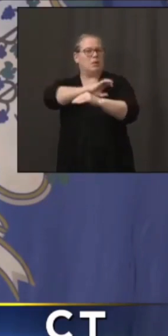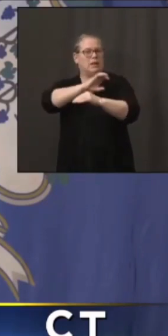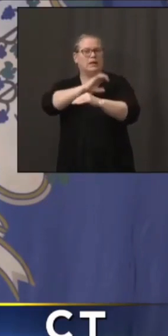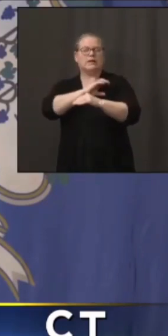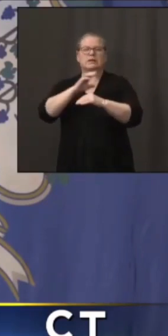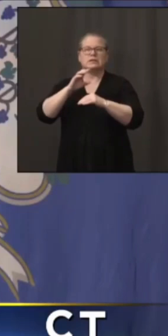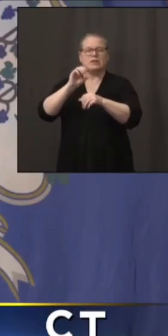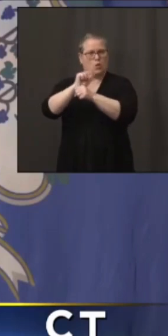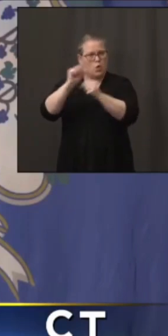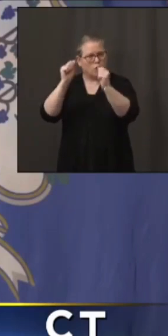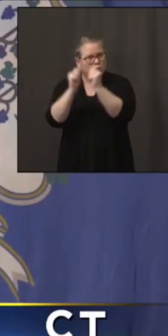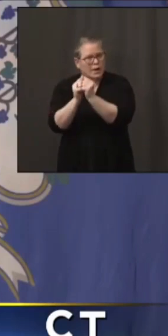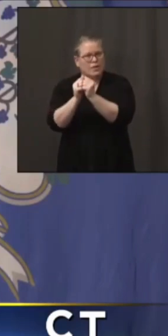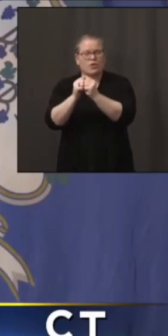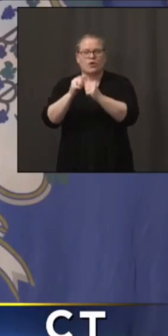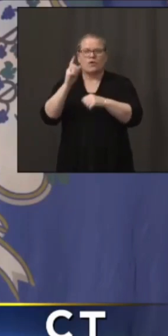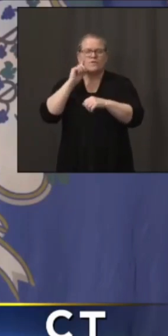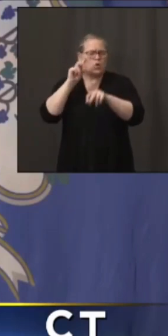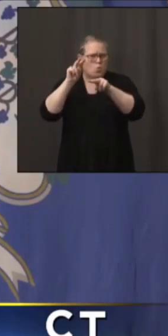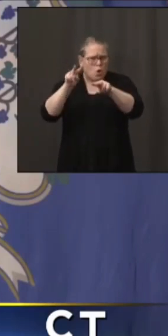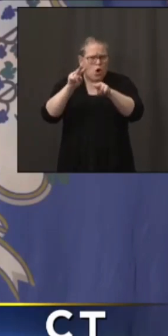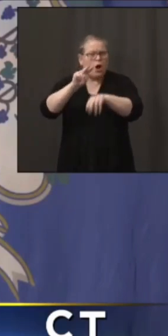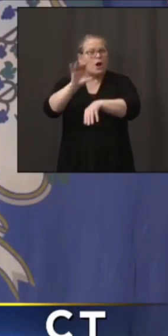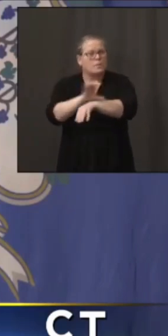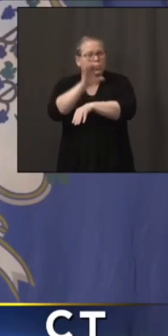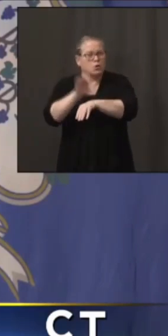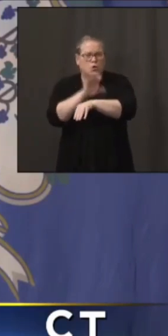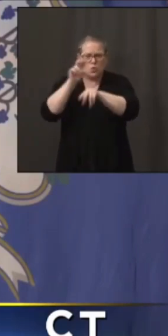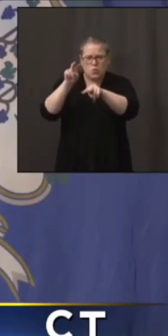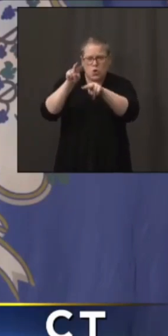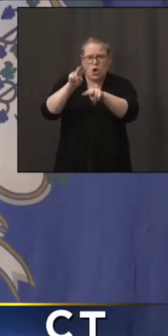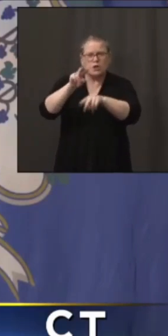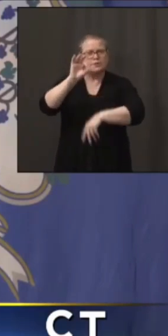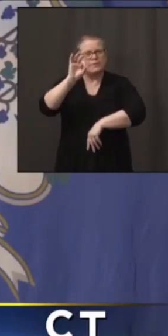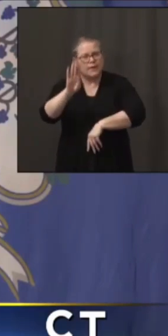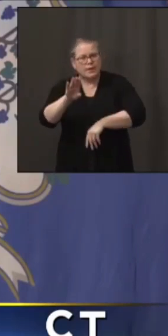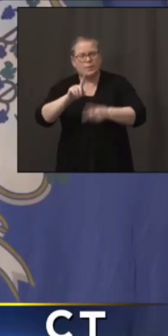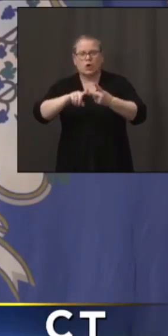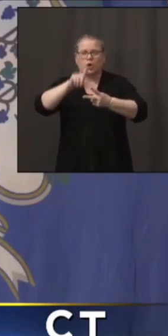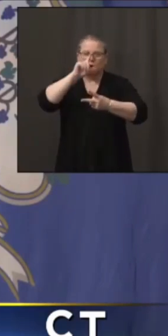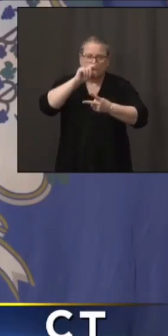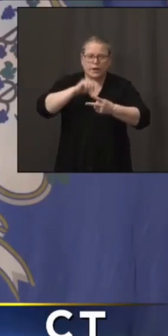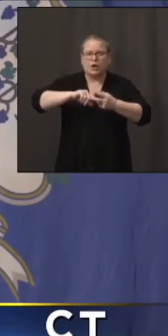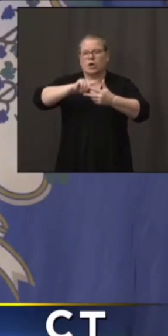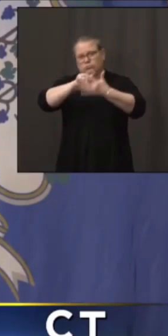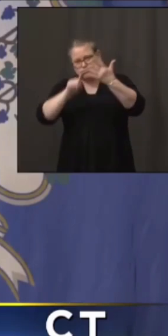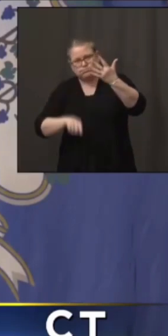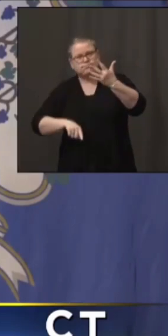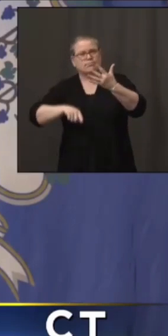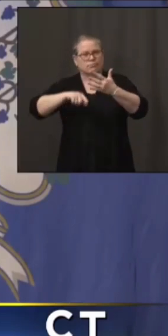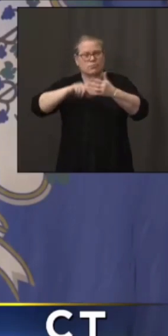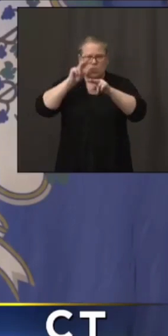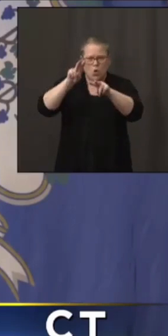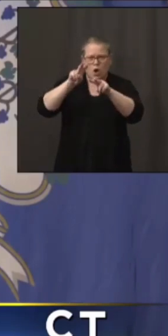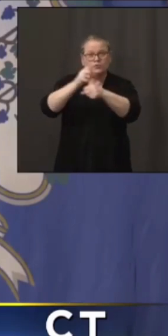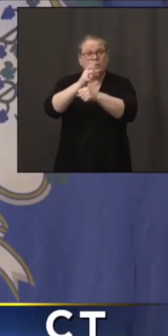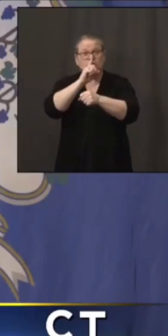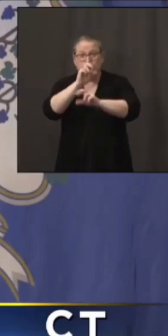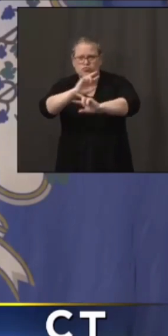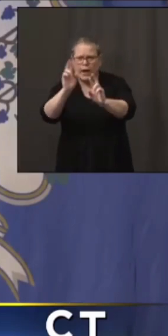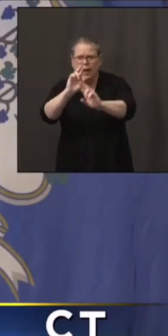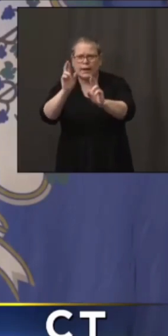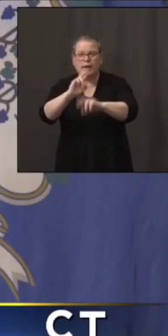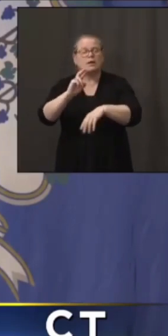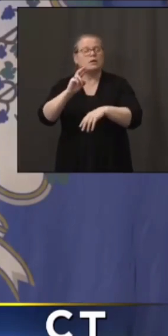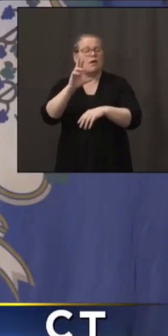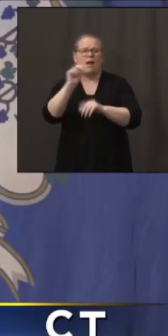carefully, working with any sources we have, making sure that we're ready for whatever could happen. And I'm counting on the good sense of